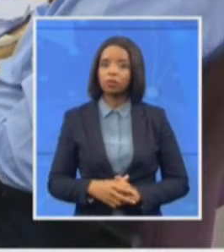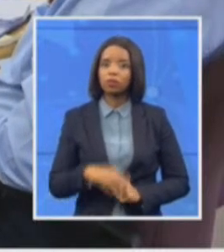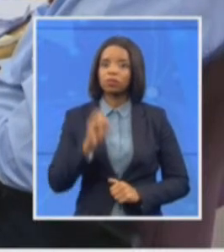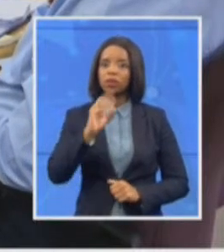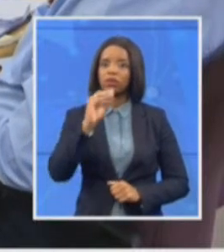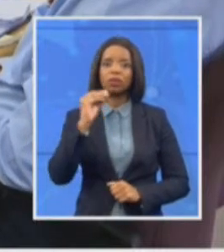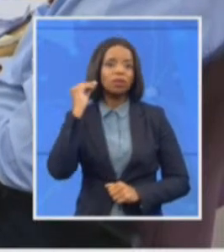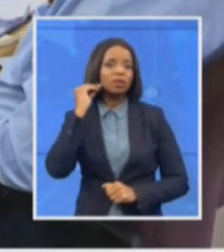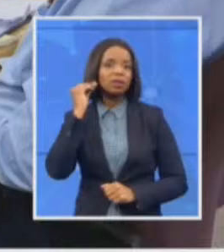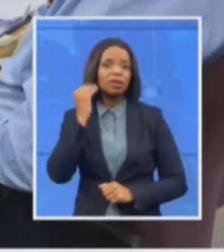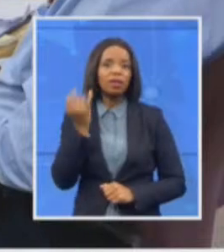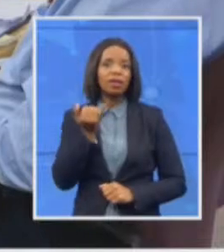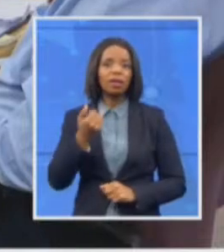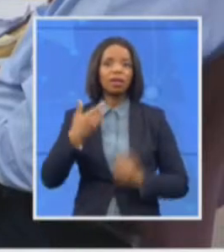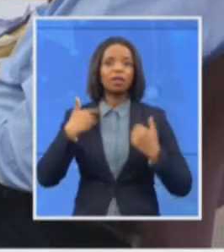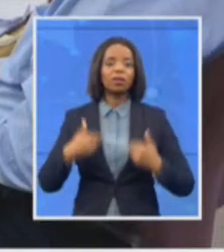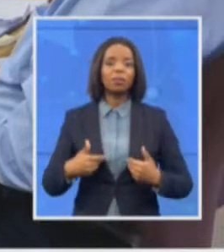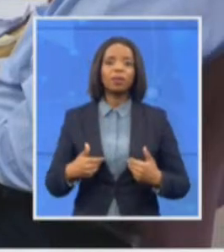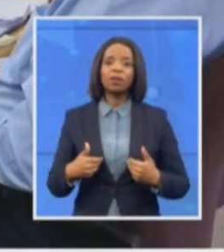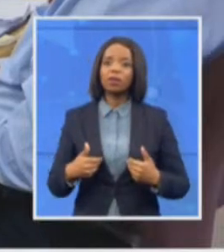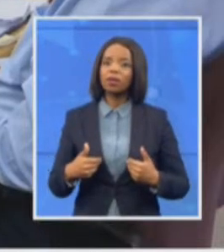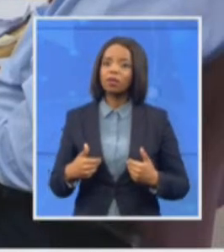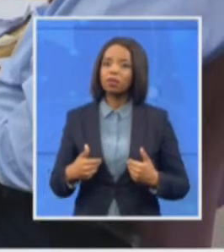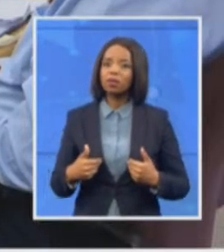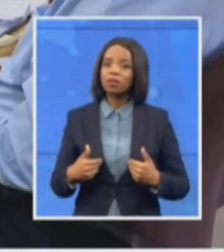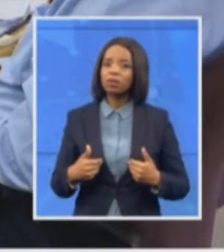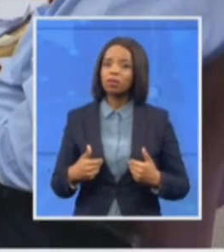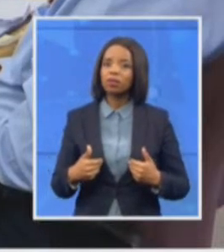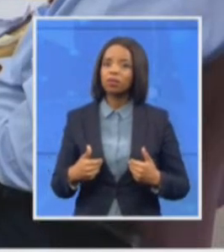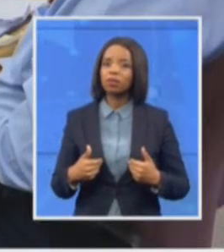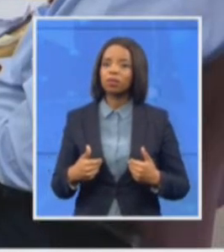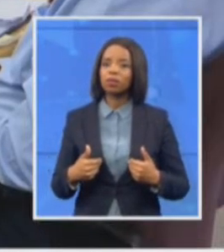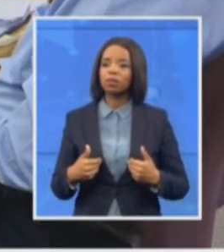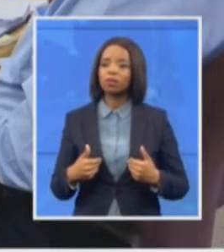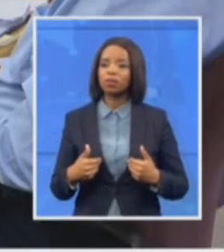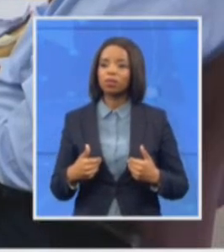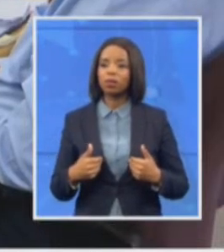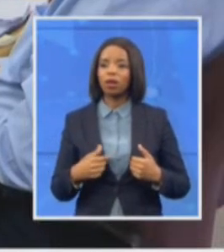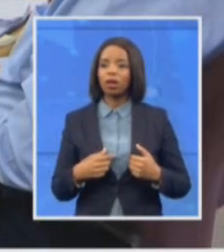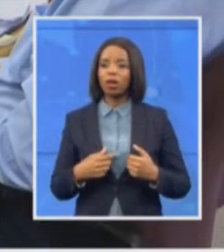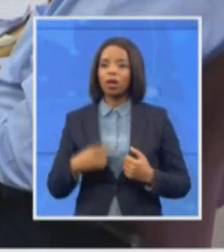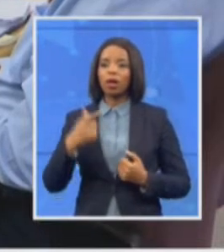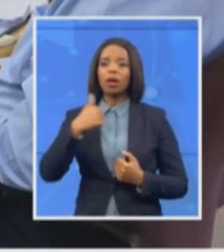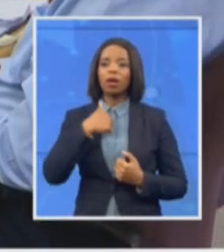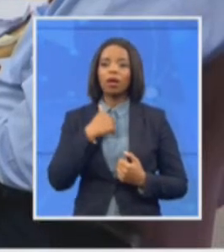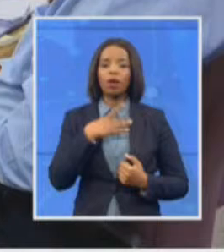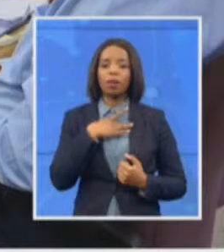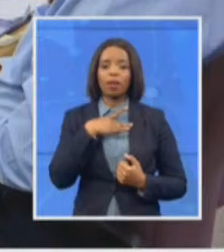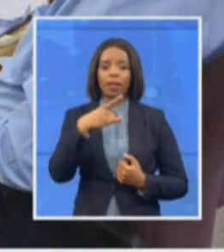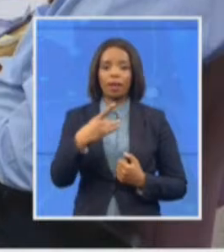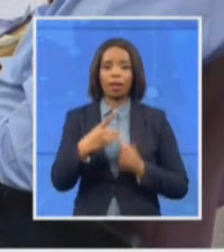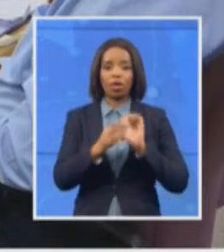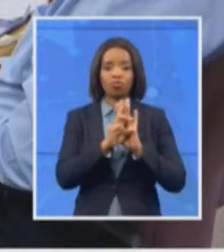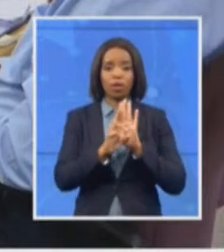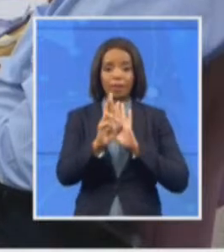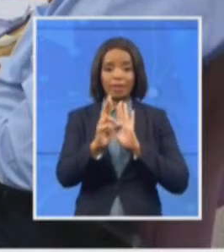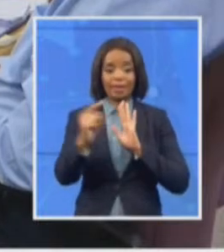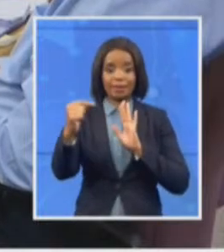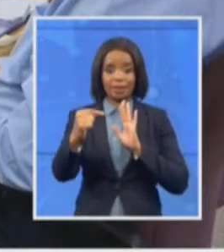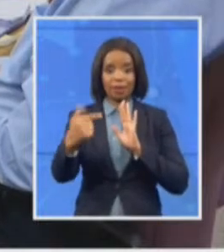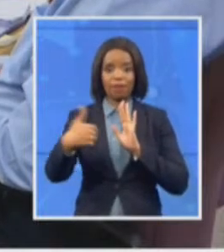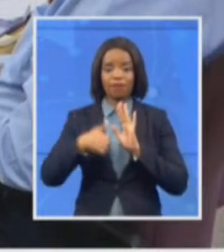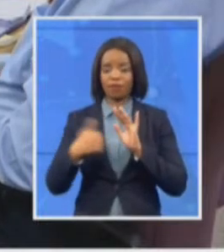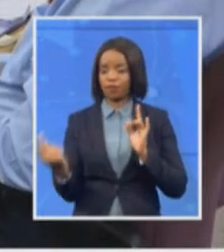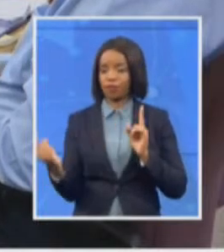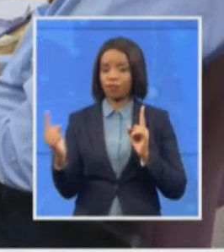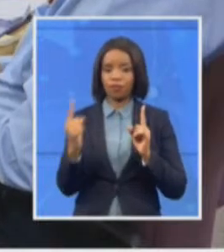with the representatives of the employer and explore that possibility. We will then report to you, obviously not what we discussed,